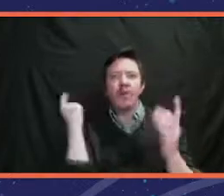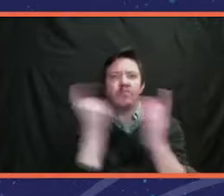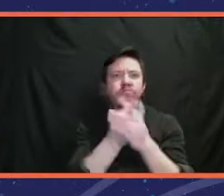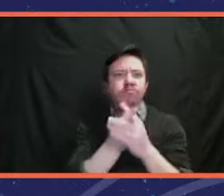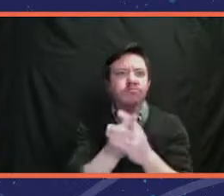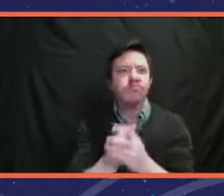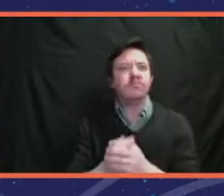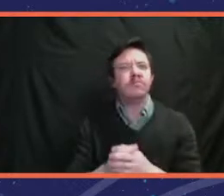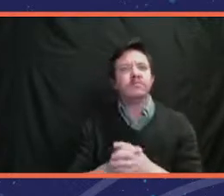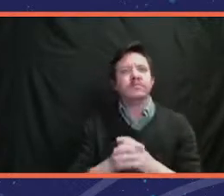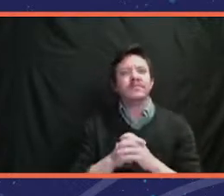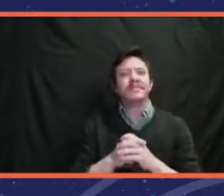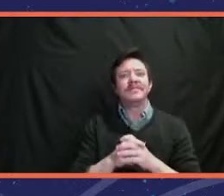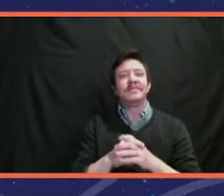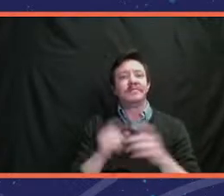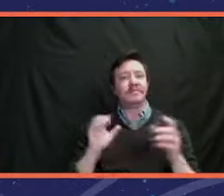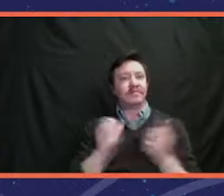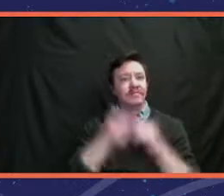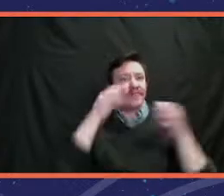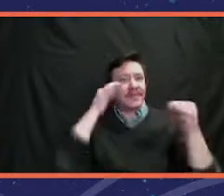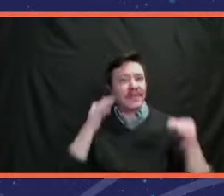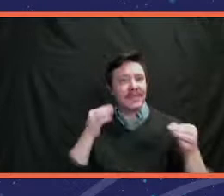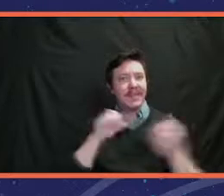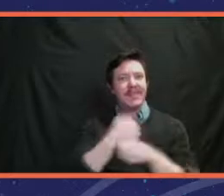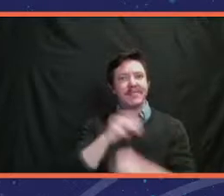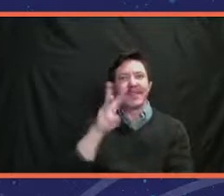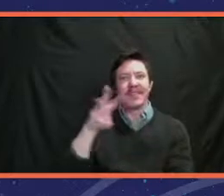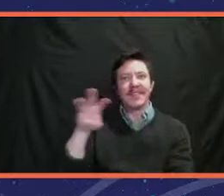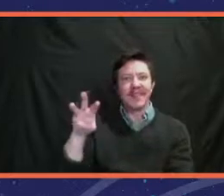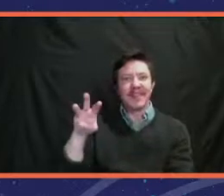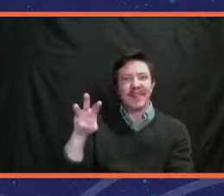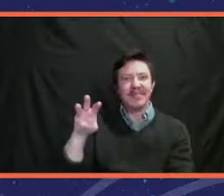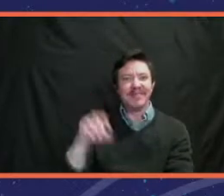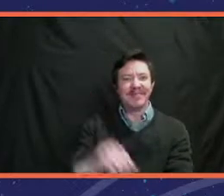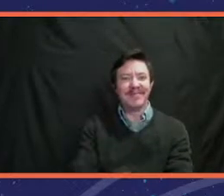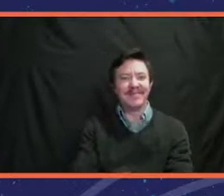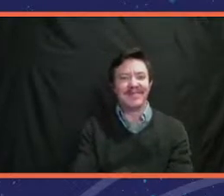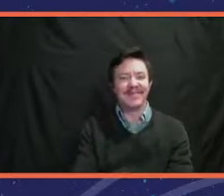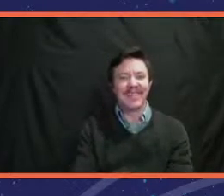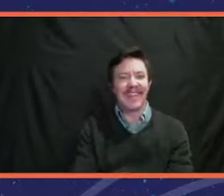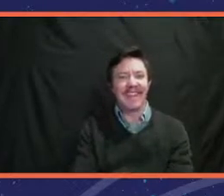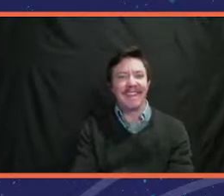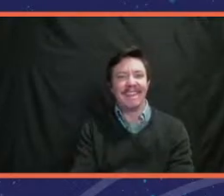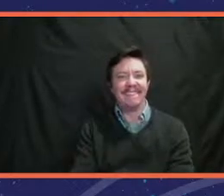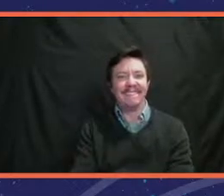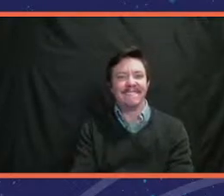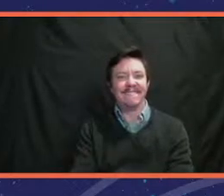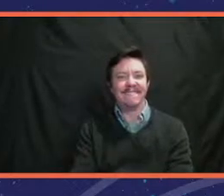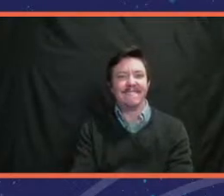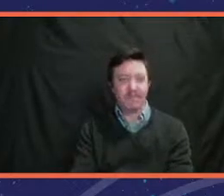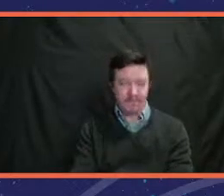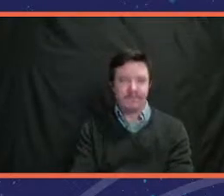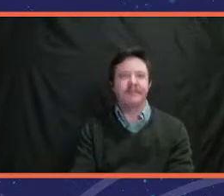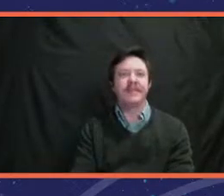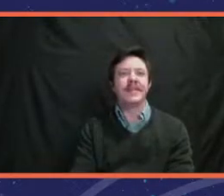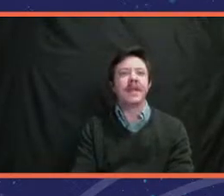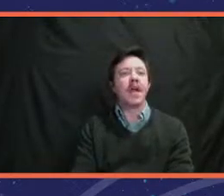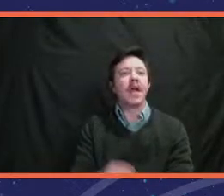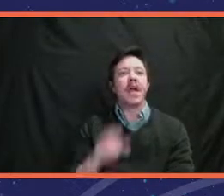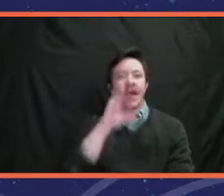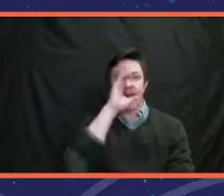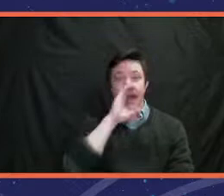that's how we decided to make this website and this gallery. And we're about to play an animation next, right?